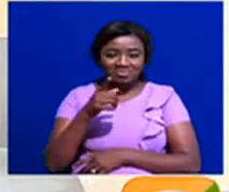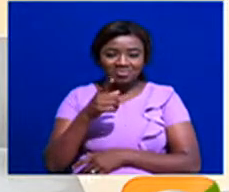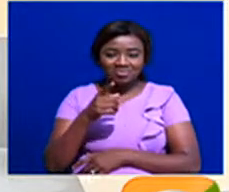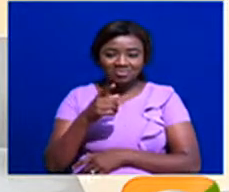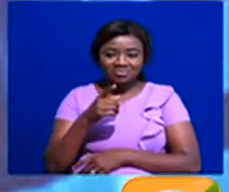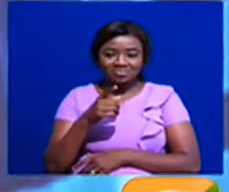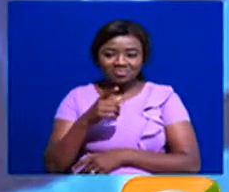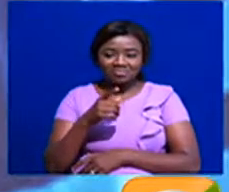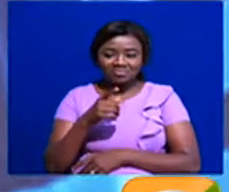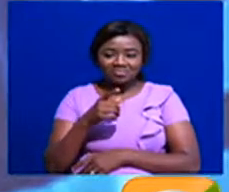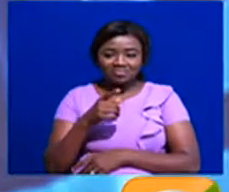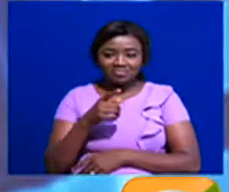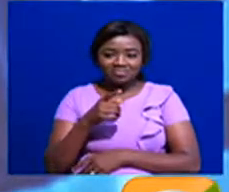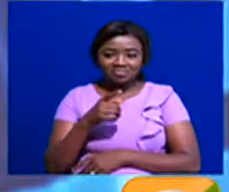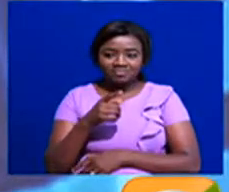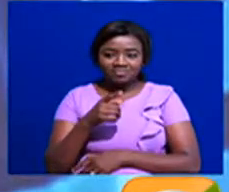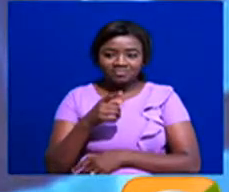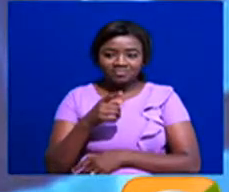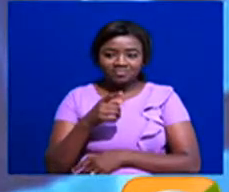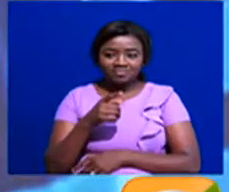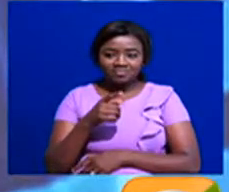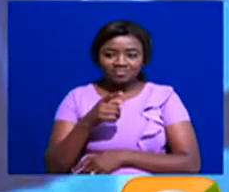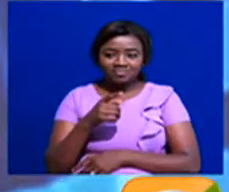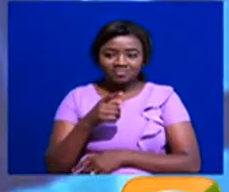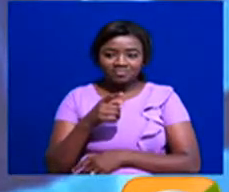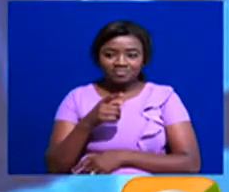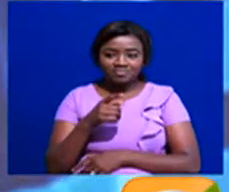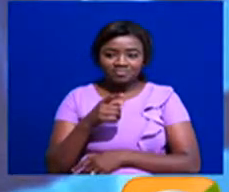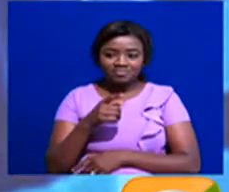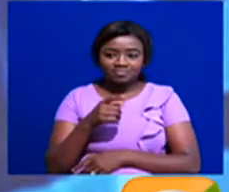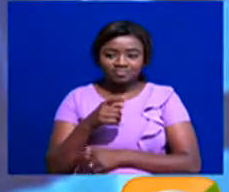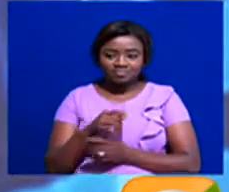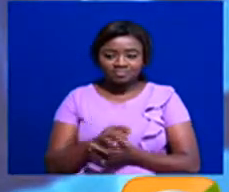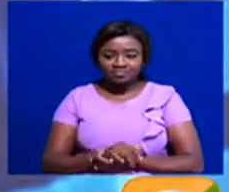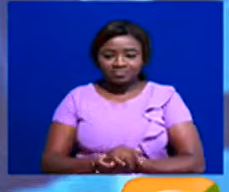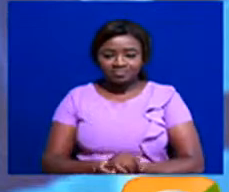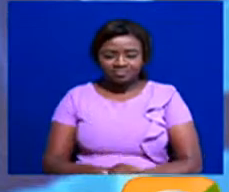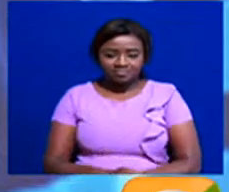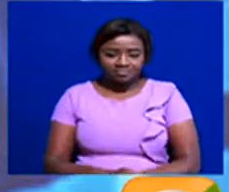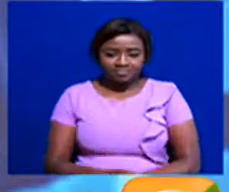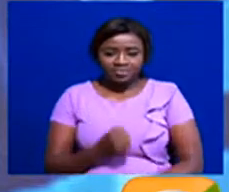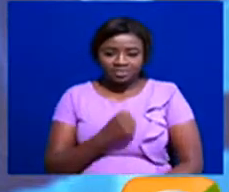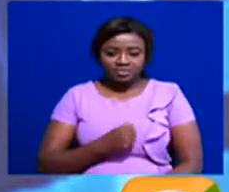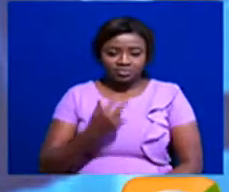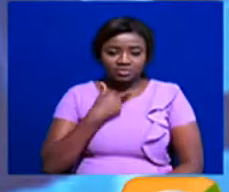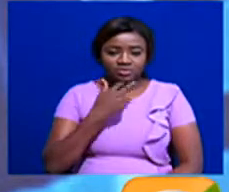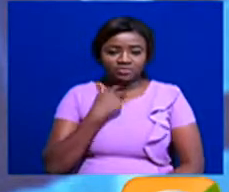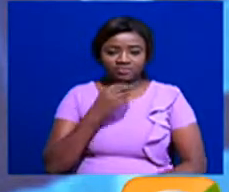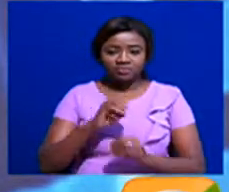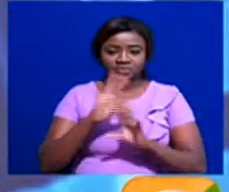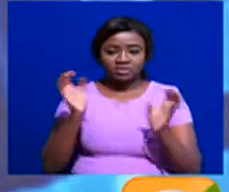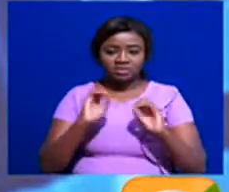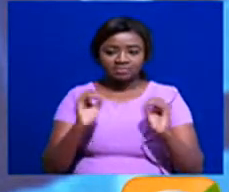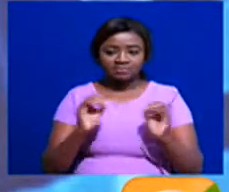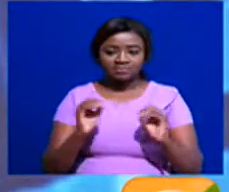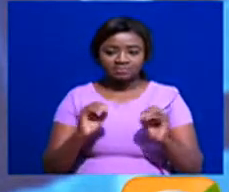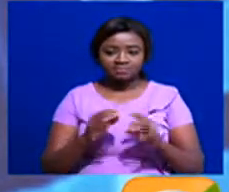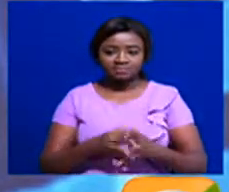gross income to be the profit because they don't calculate. But of late, when I started